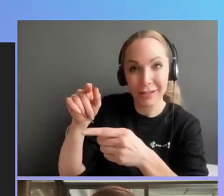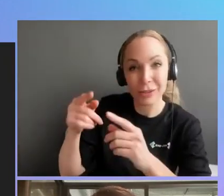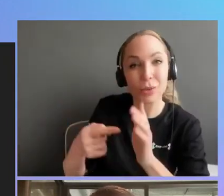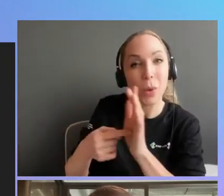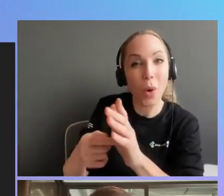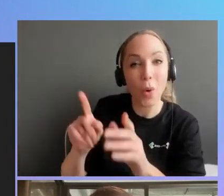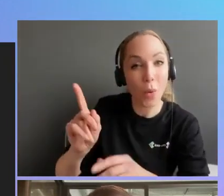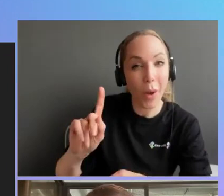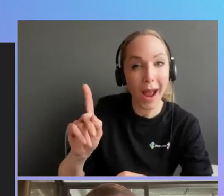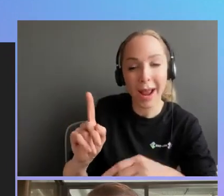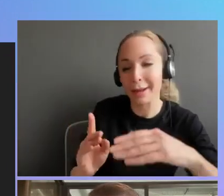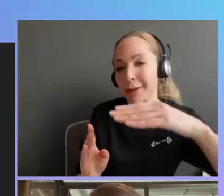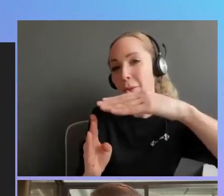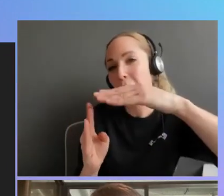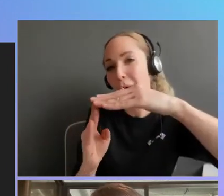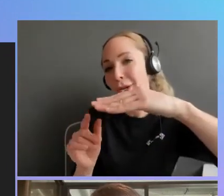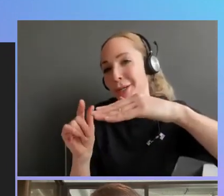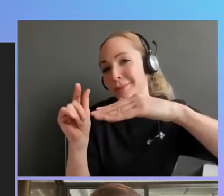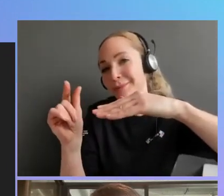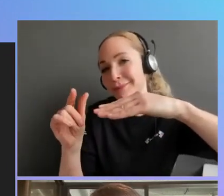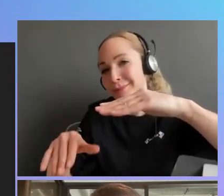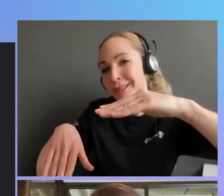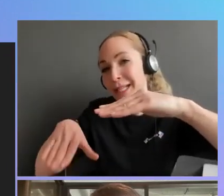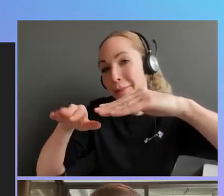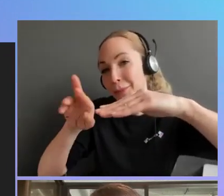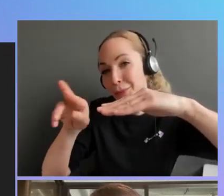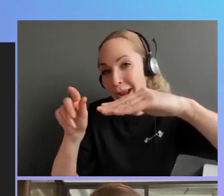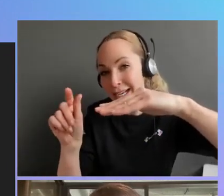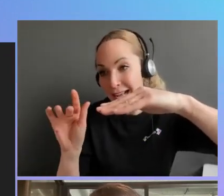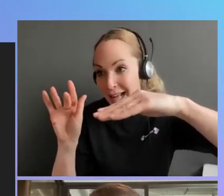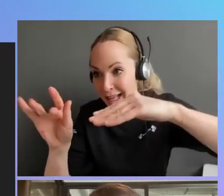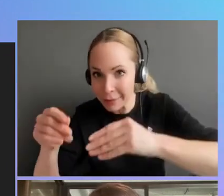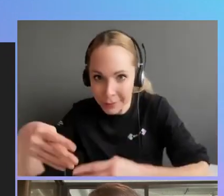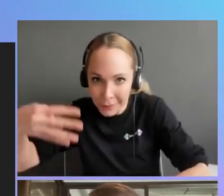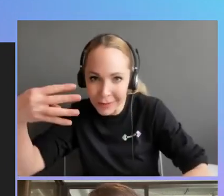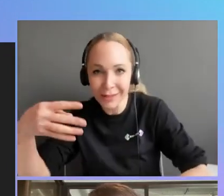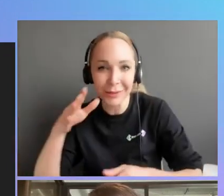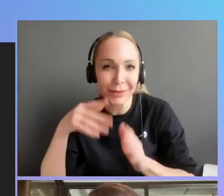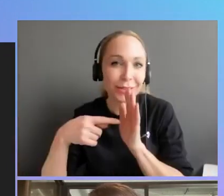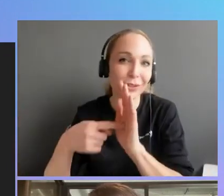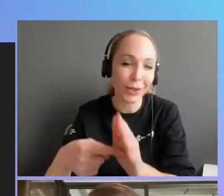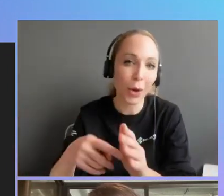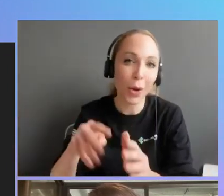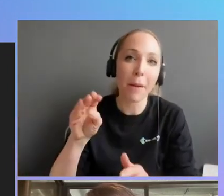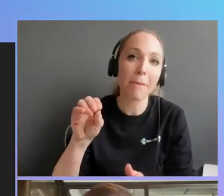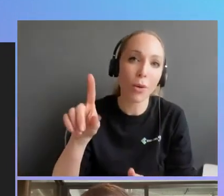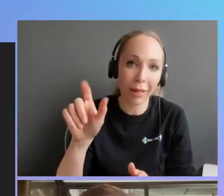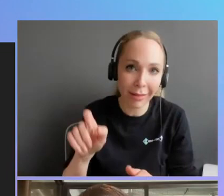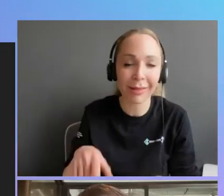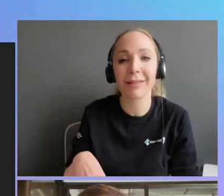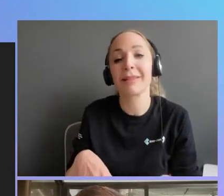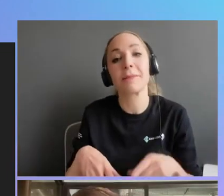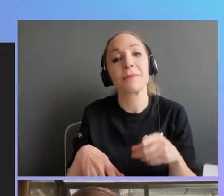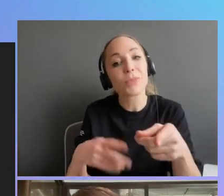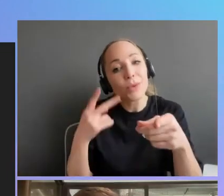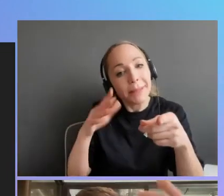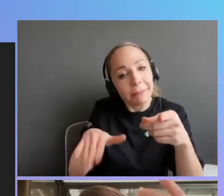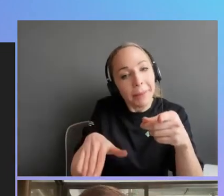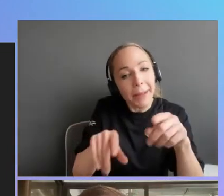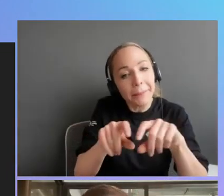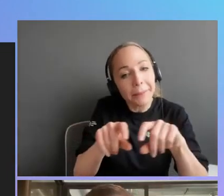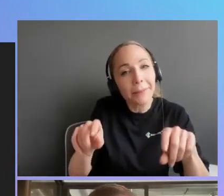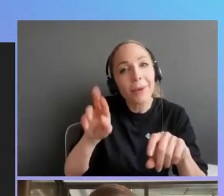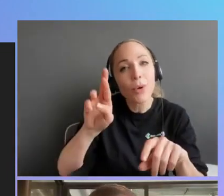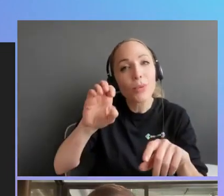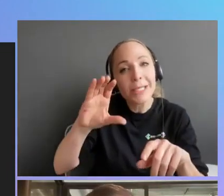recipe modal. At the bottom of the image itself, there is the recipe name. The recipe name is white text with a